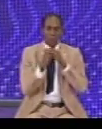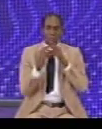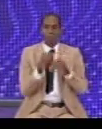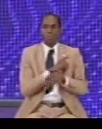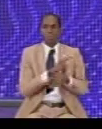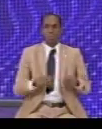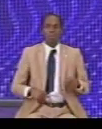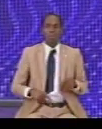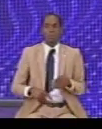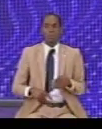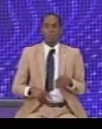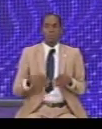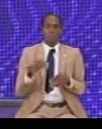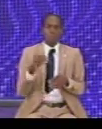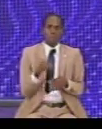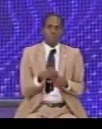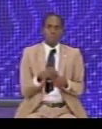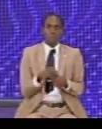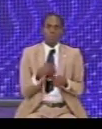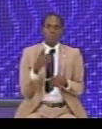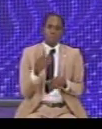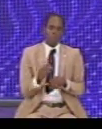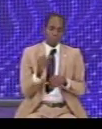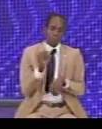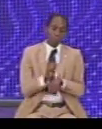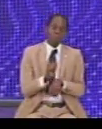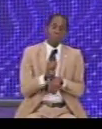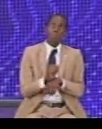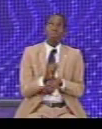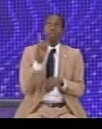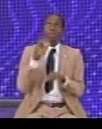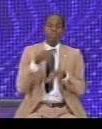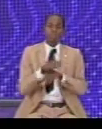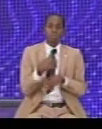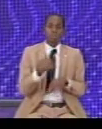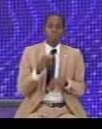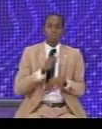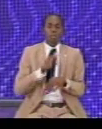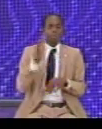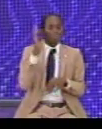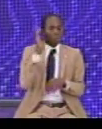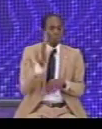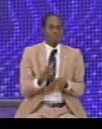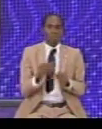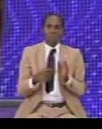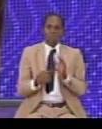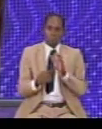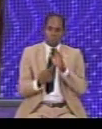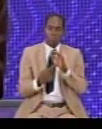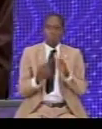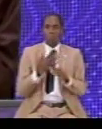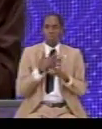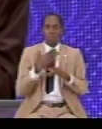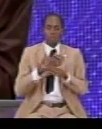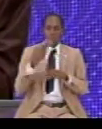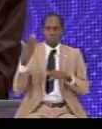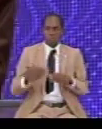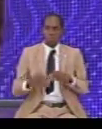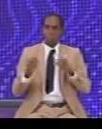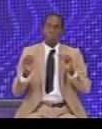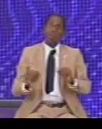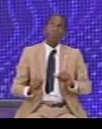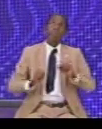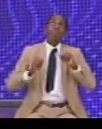in the work. I will show my adoration and my yieldedness and my